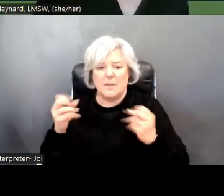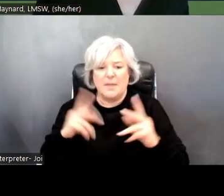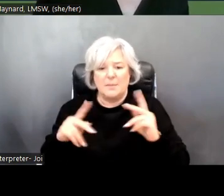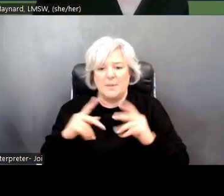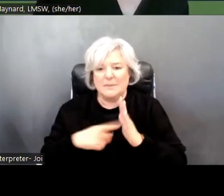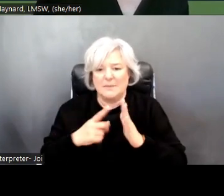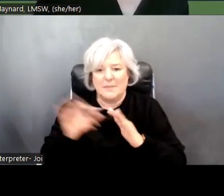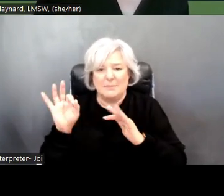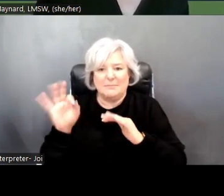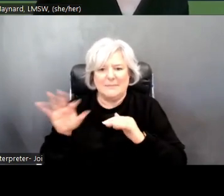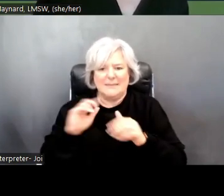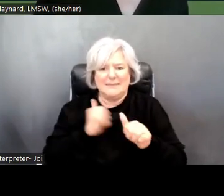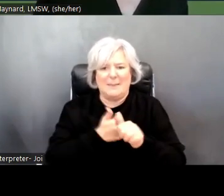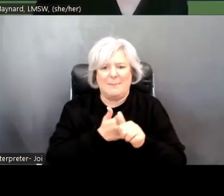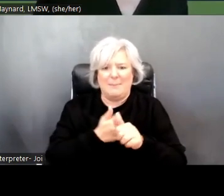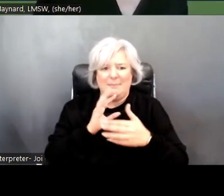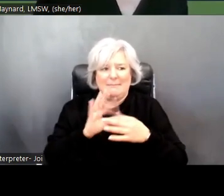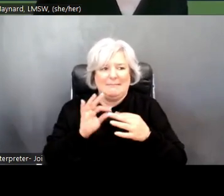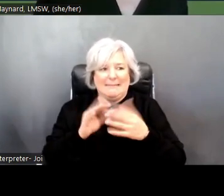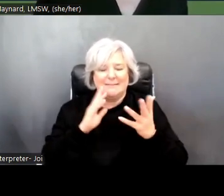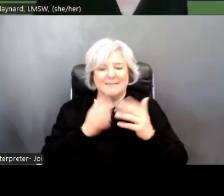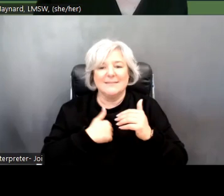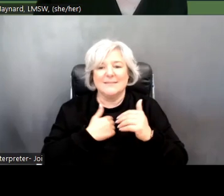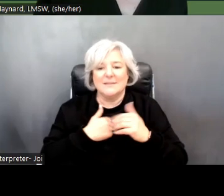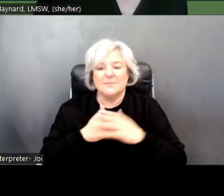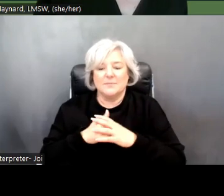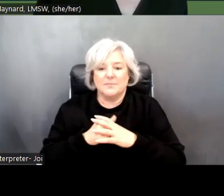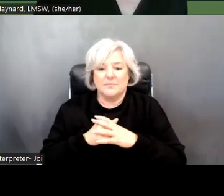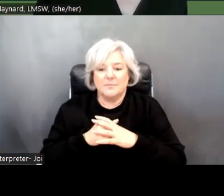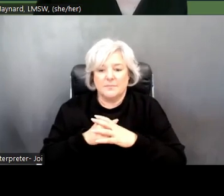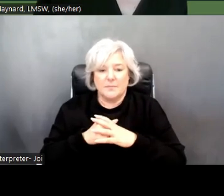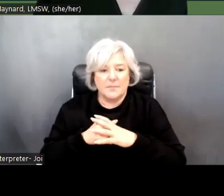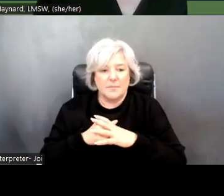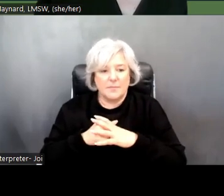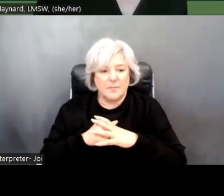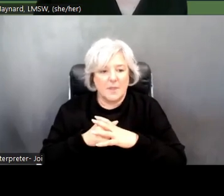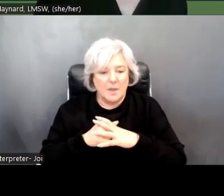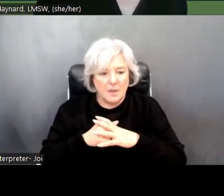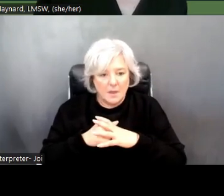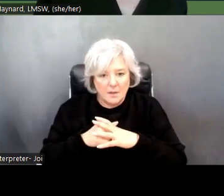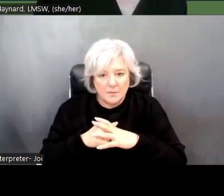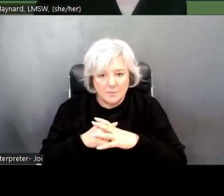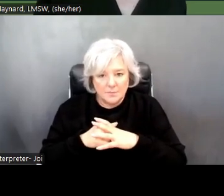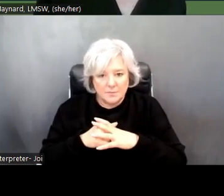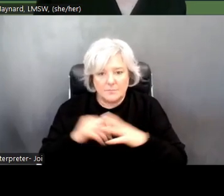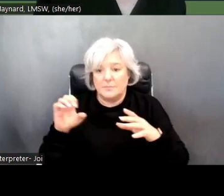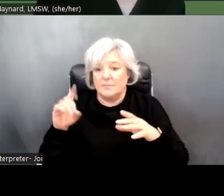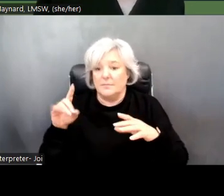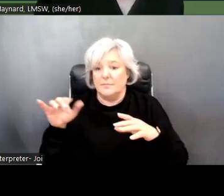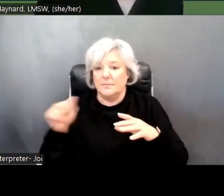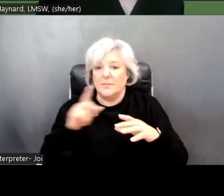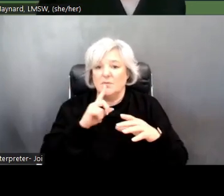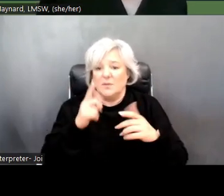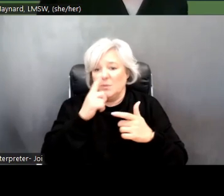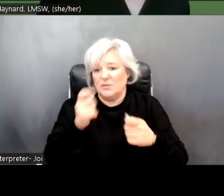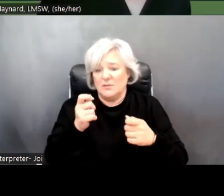sometimes tough to keep up with the comments. Yeah. Sure. Yeah. I And was I just want to gonna say, we are really interested